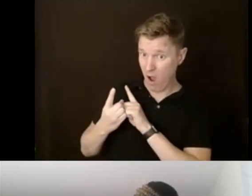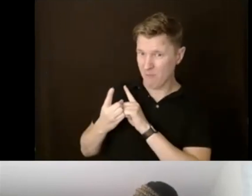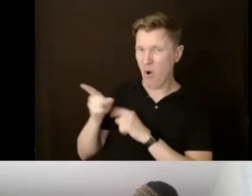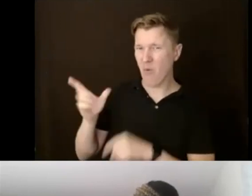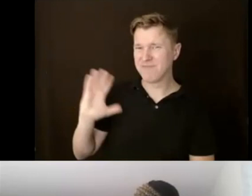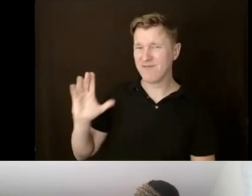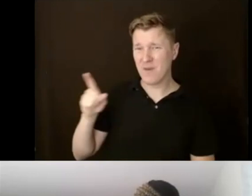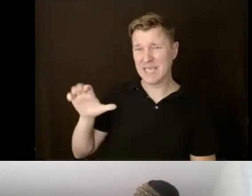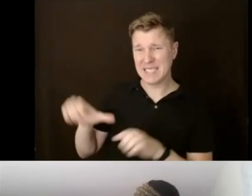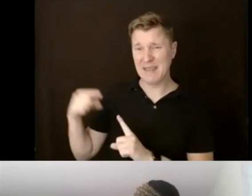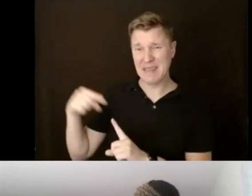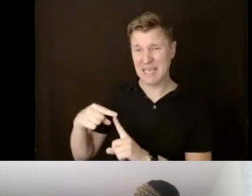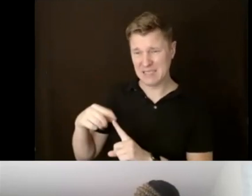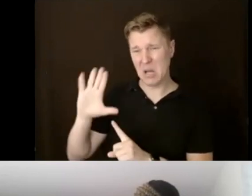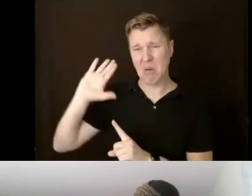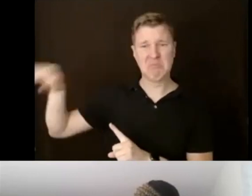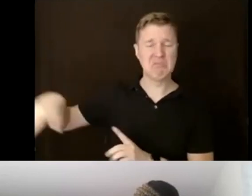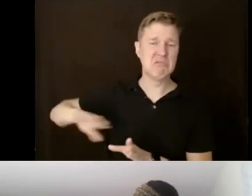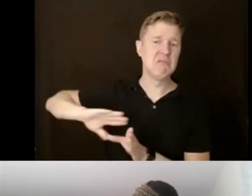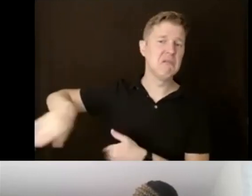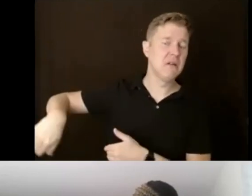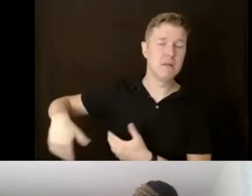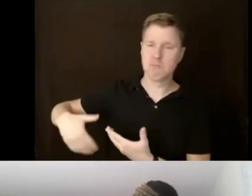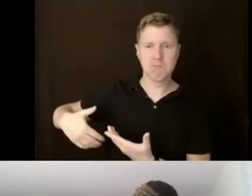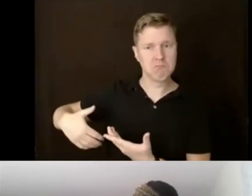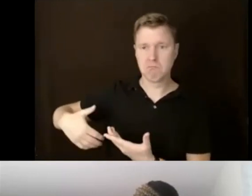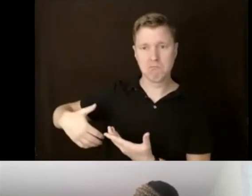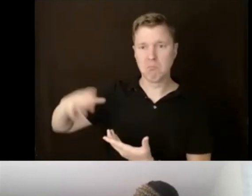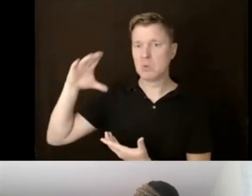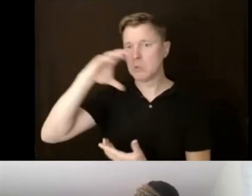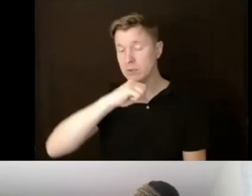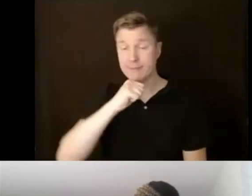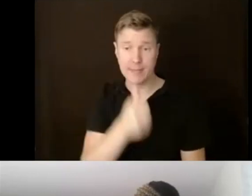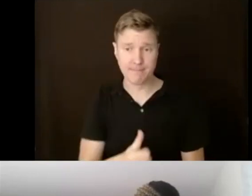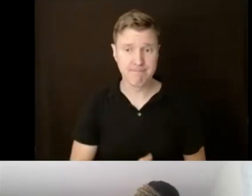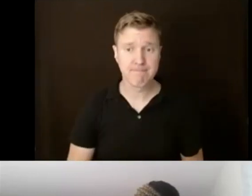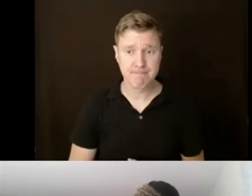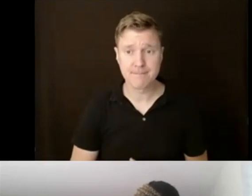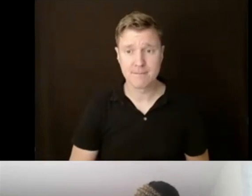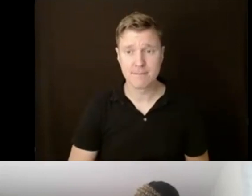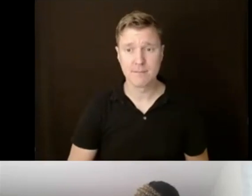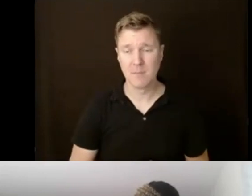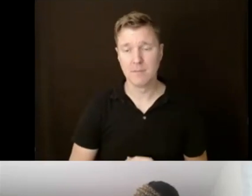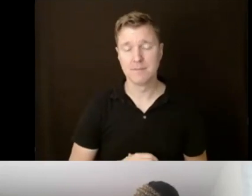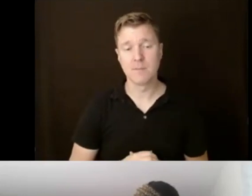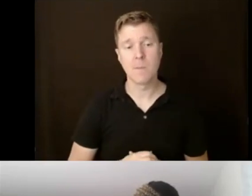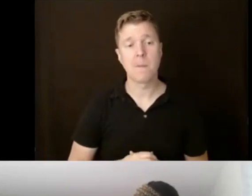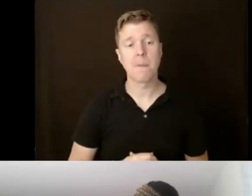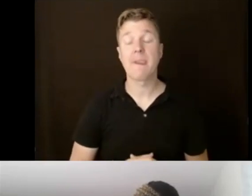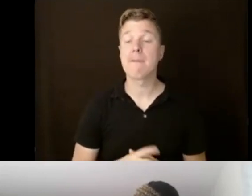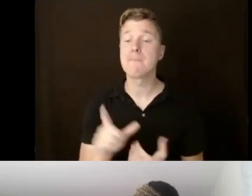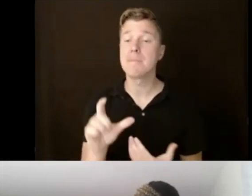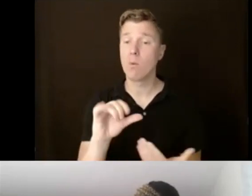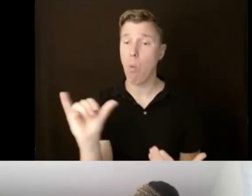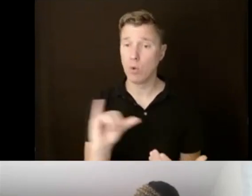any partner by assumptions of the past. So that's one of the things. And then we also do our